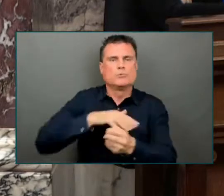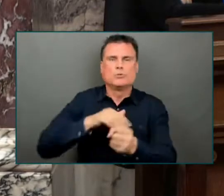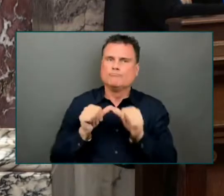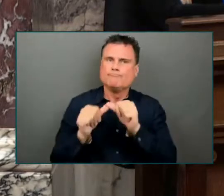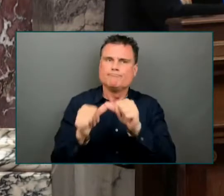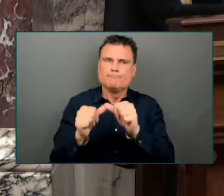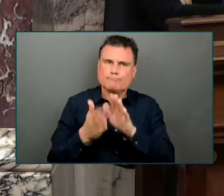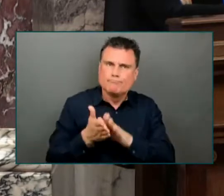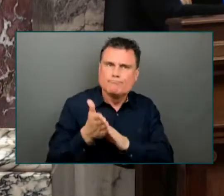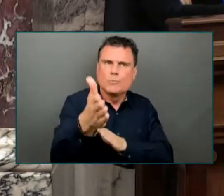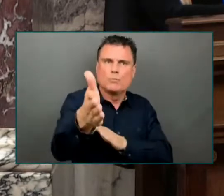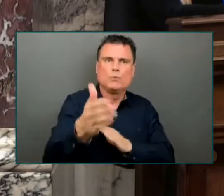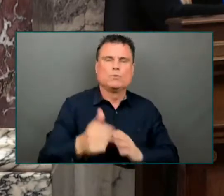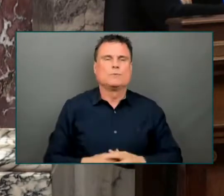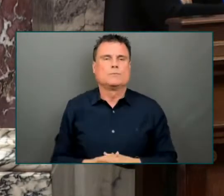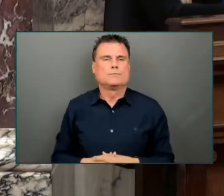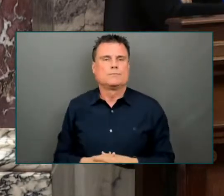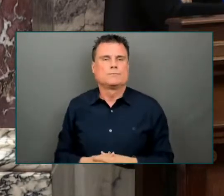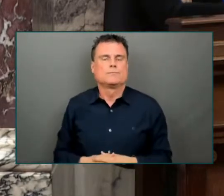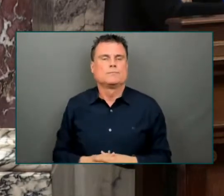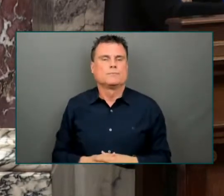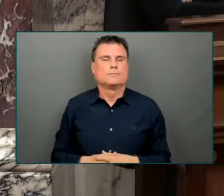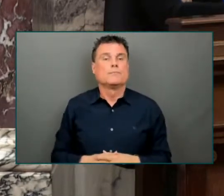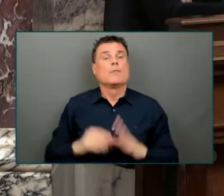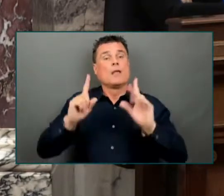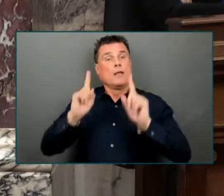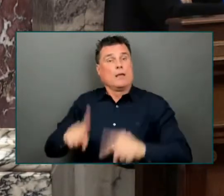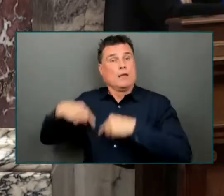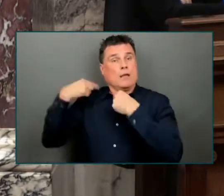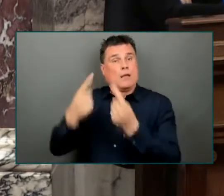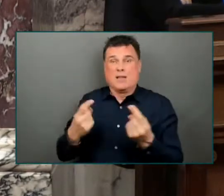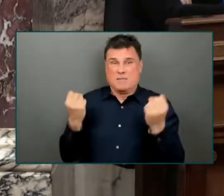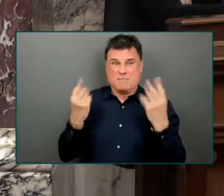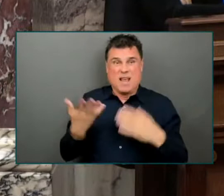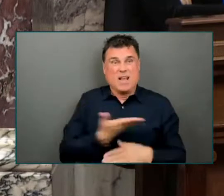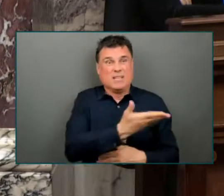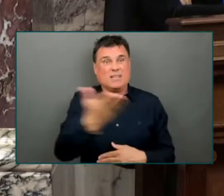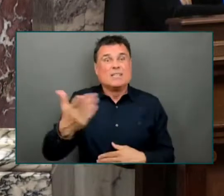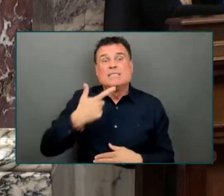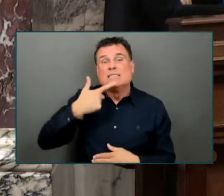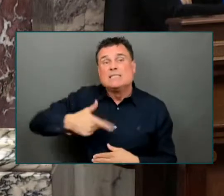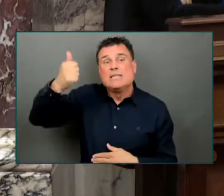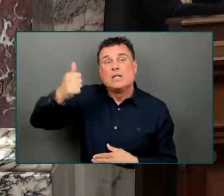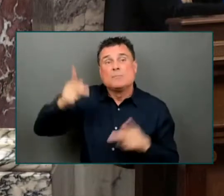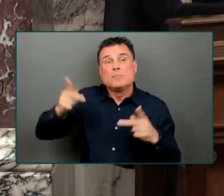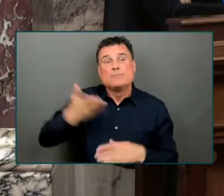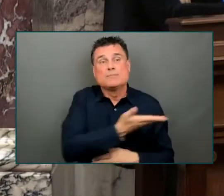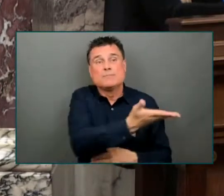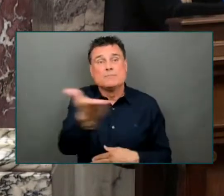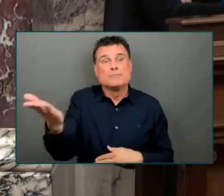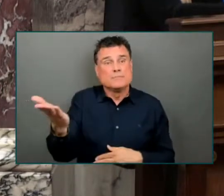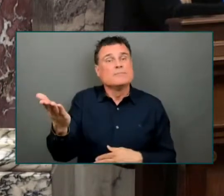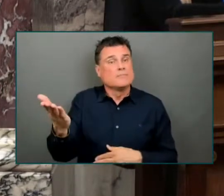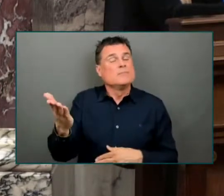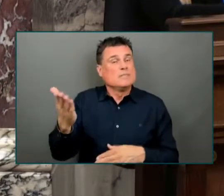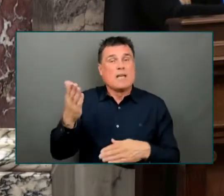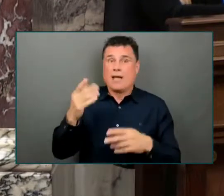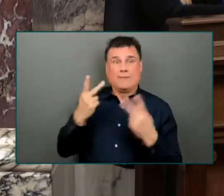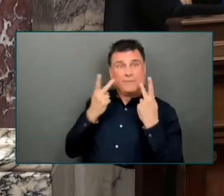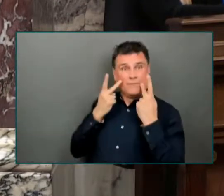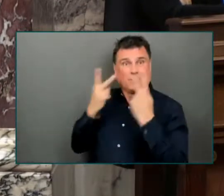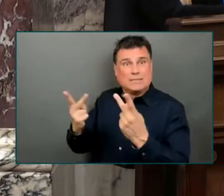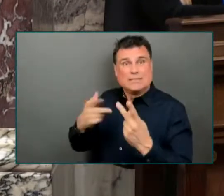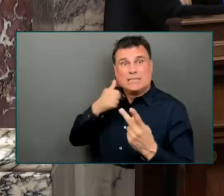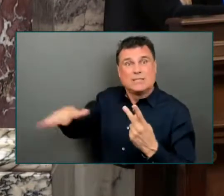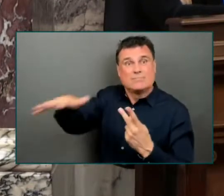grandchildren, or just a trip to the post office or grocery store. And it has been incredibly difficult and lonely